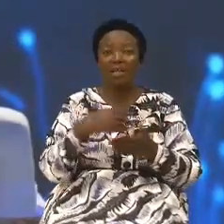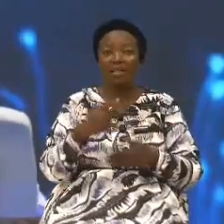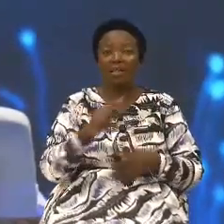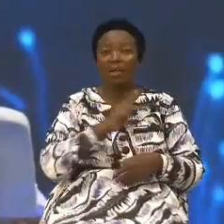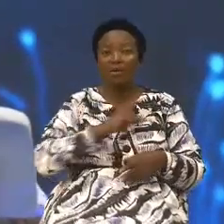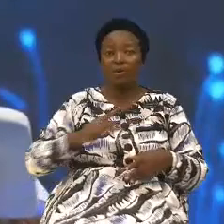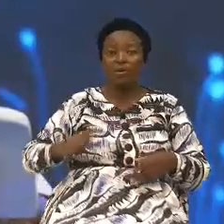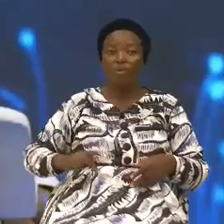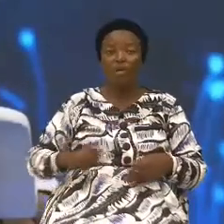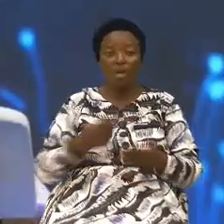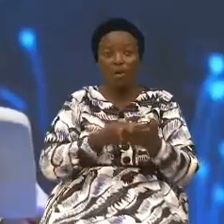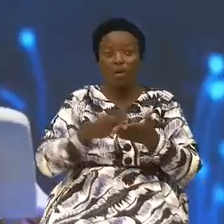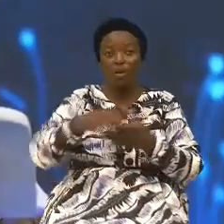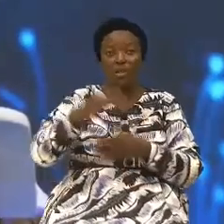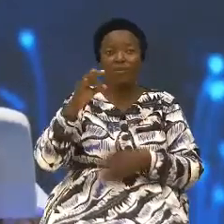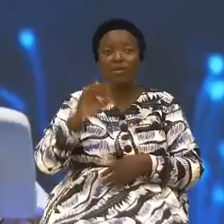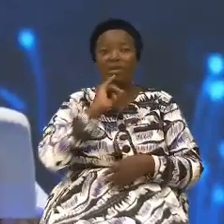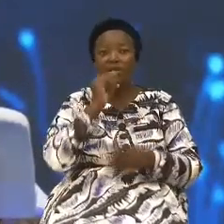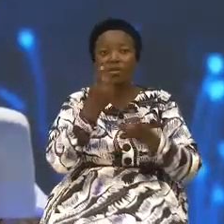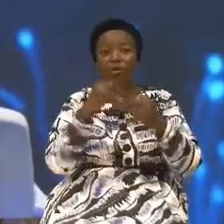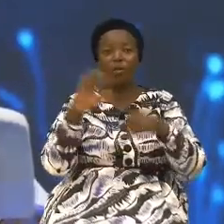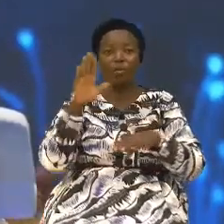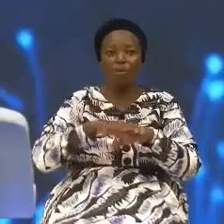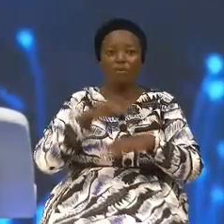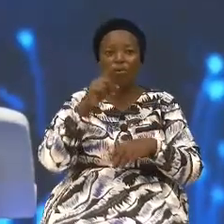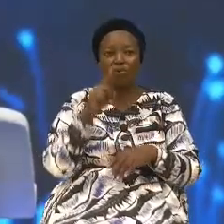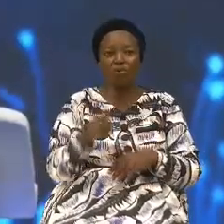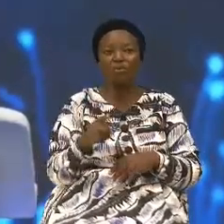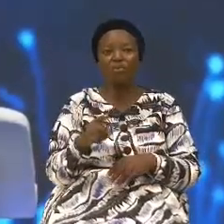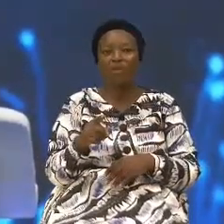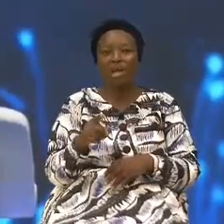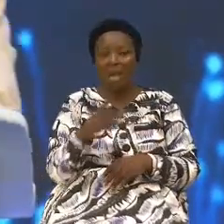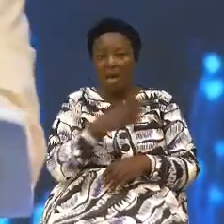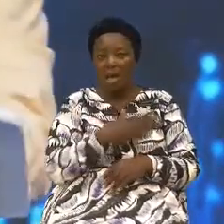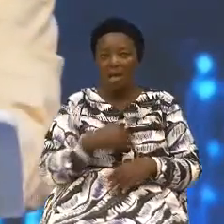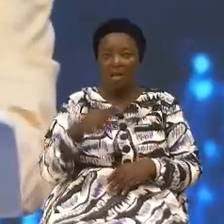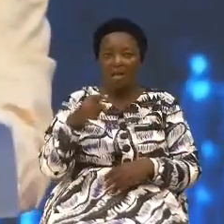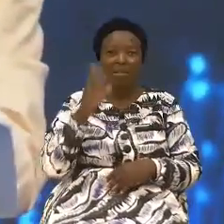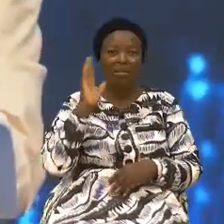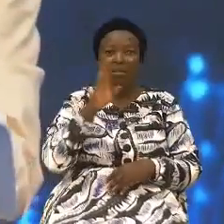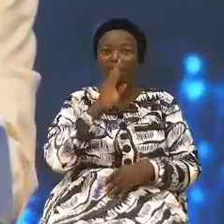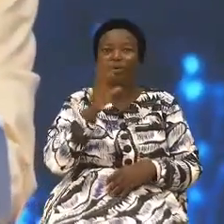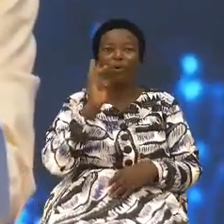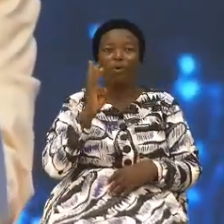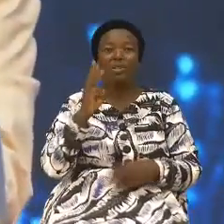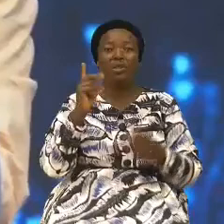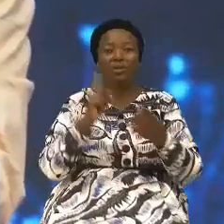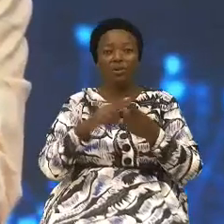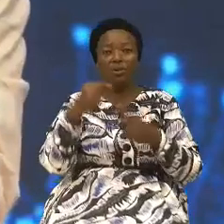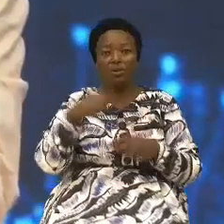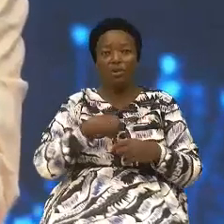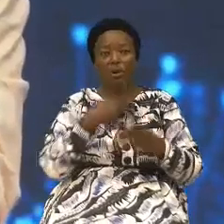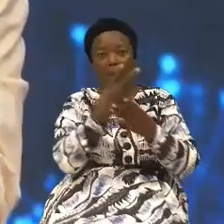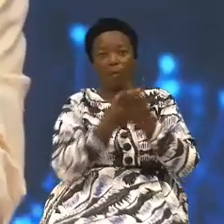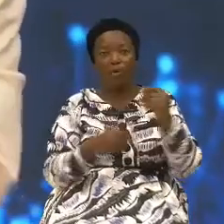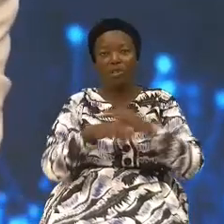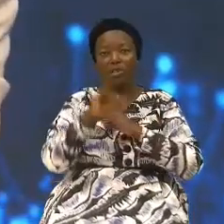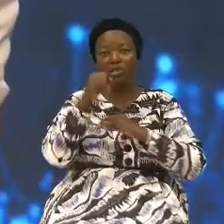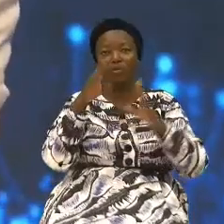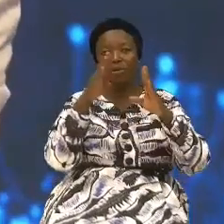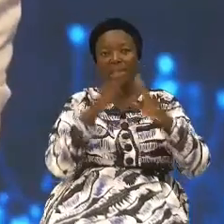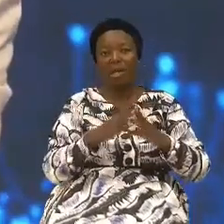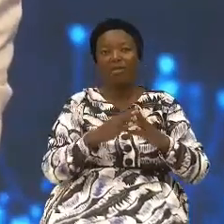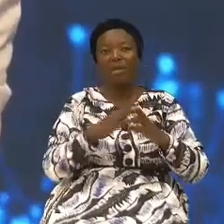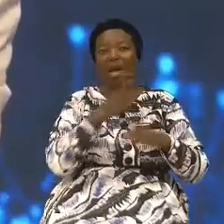Ghost is come upon you, and ye shall be witnesses unto me both in Jerusalem and in